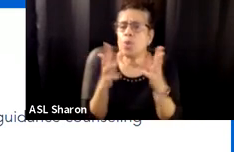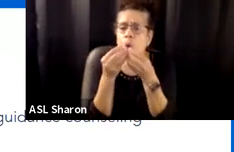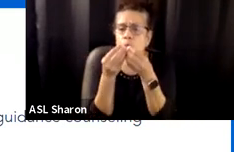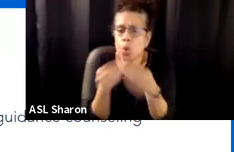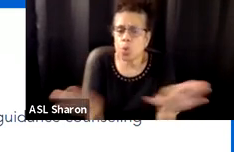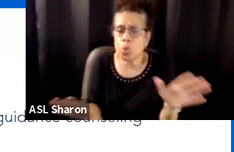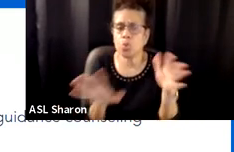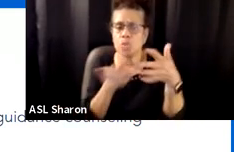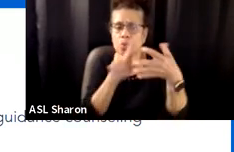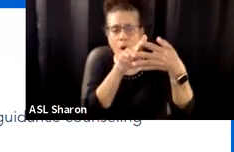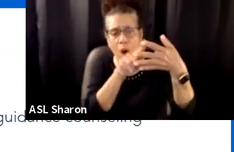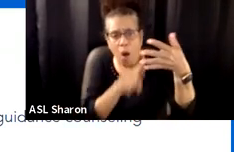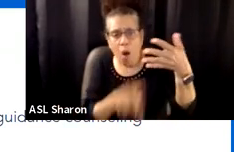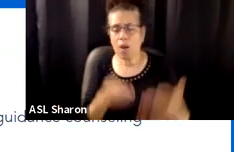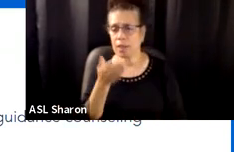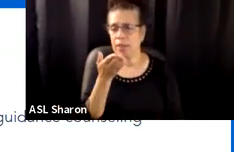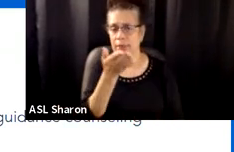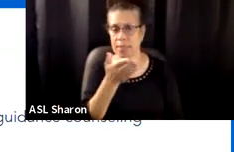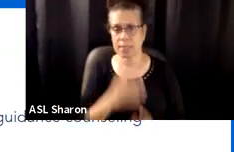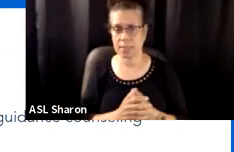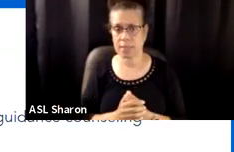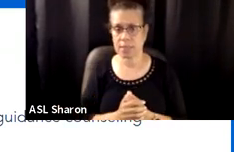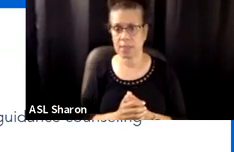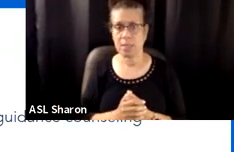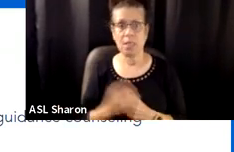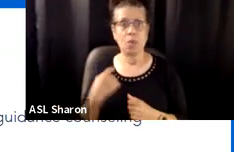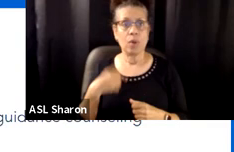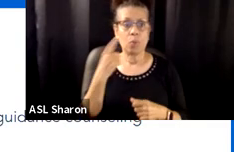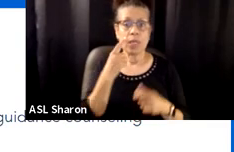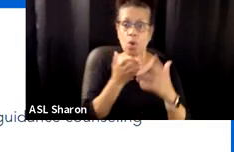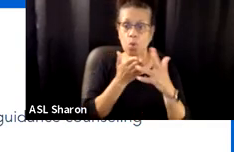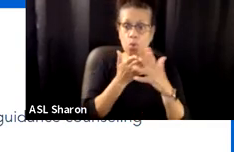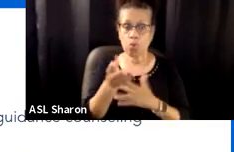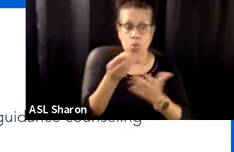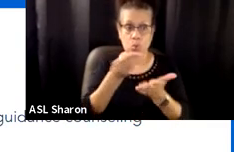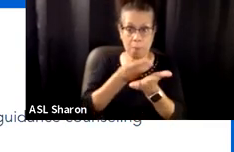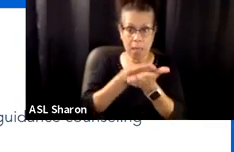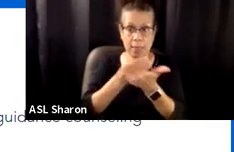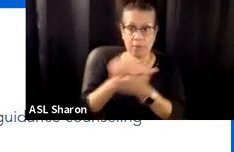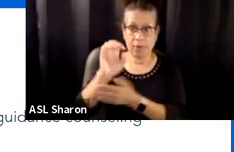of all of what this slide is telling us as we move through esser and beyond